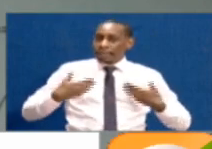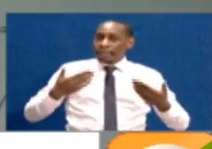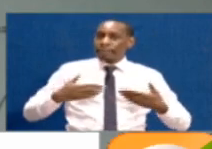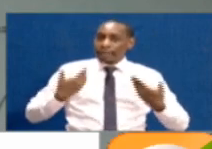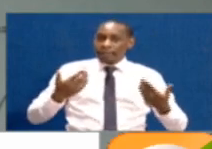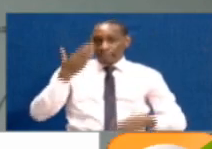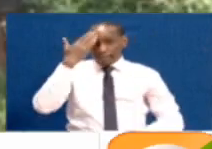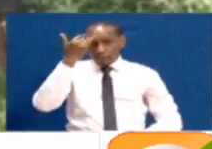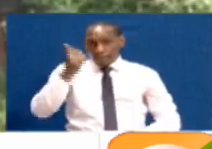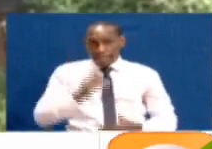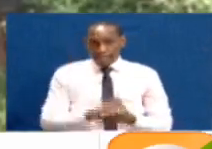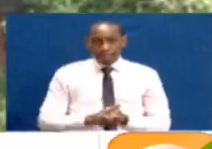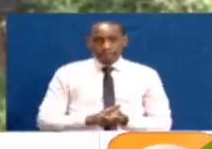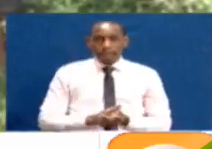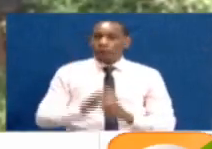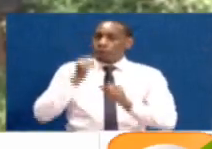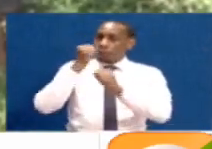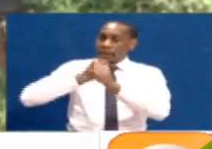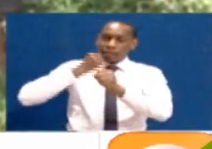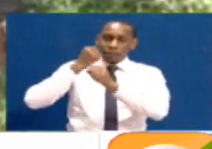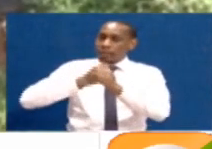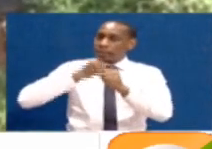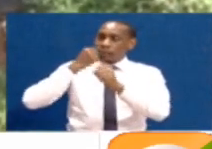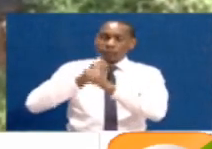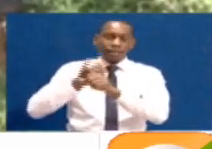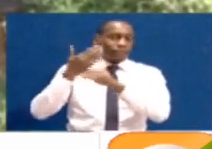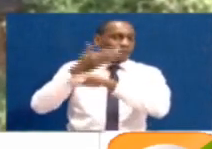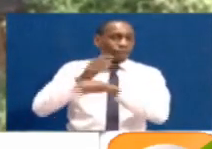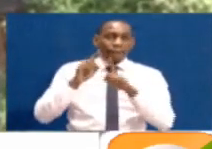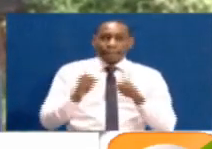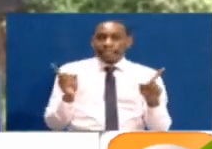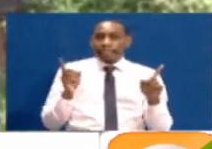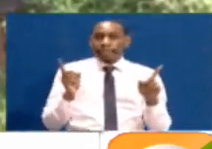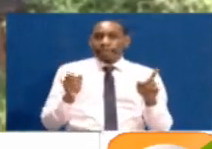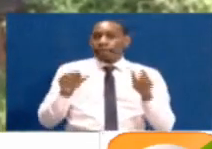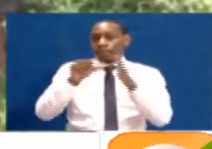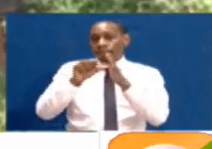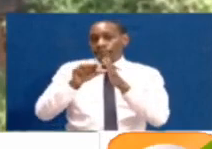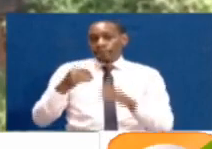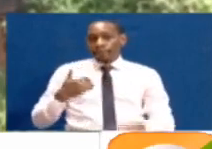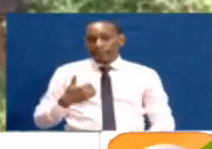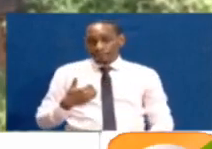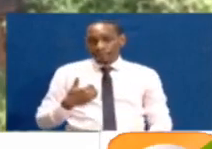happy because I had worked hard, but there was a problem.